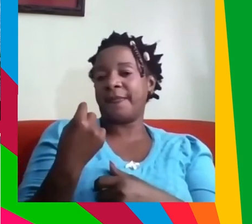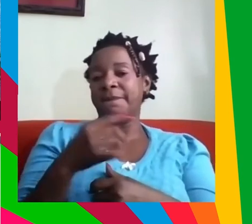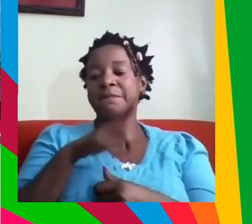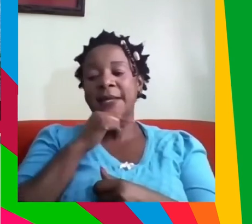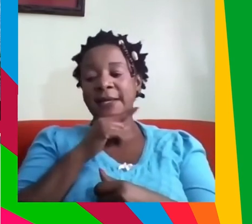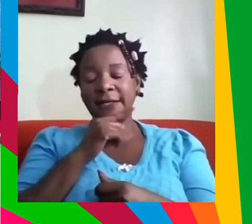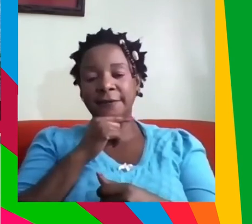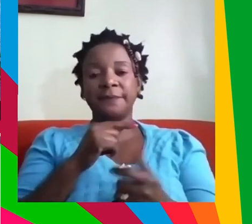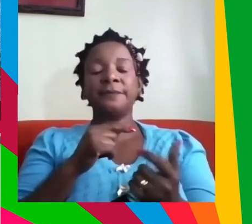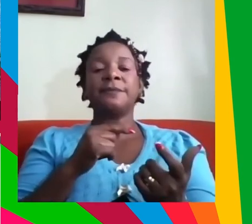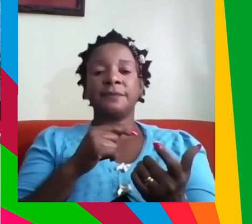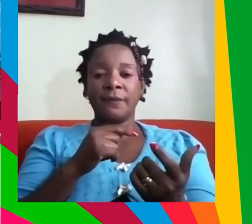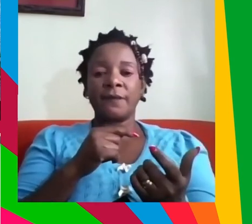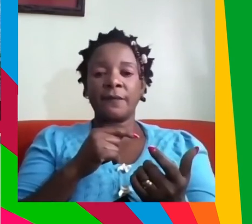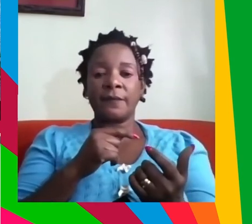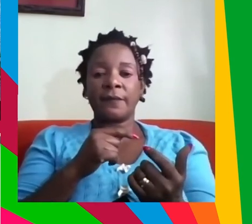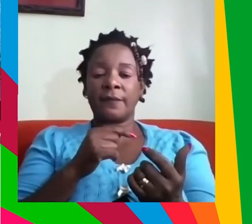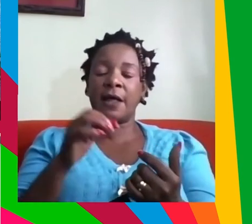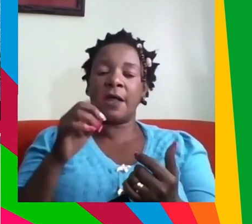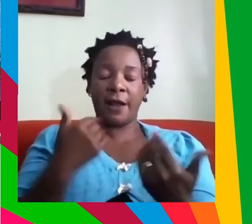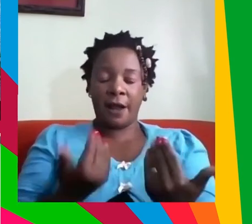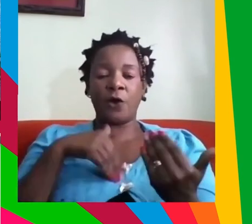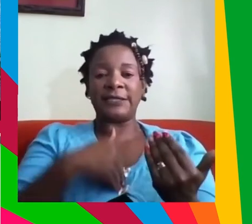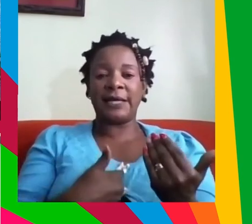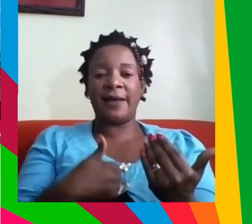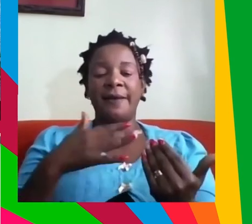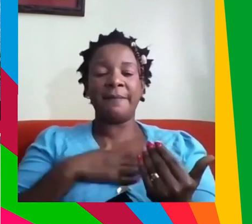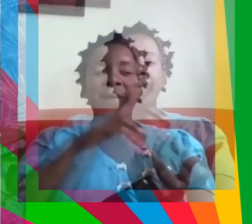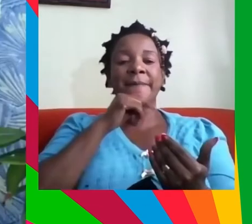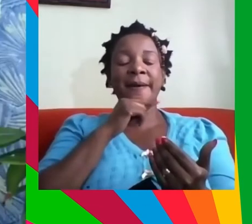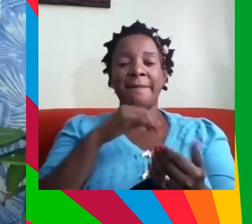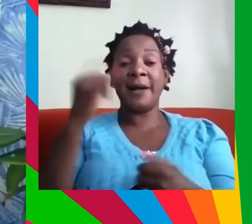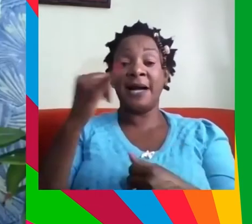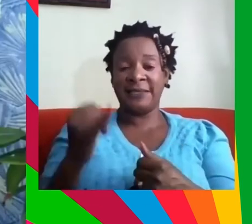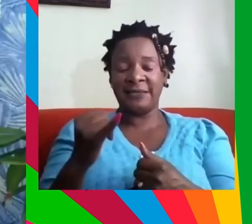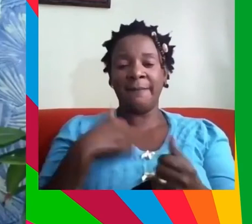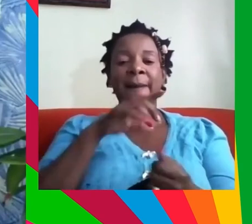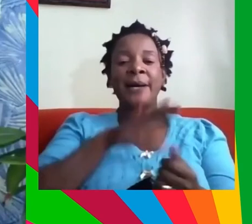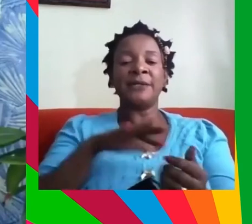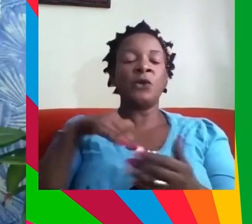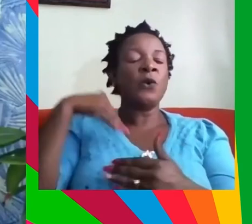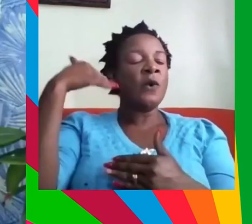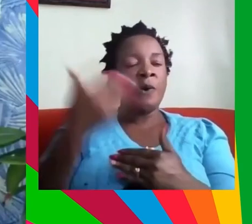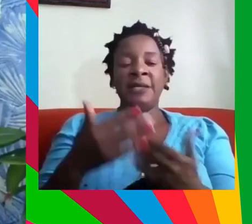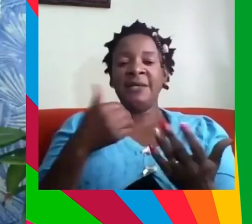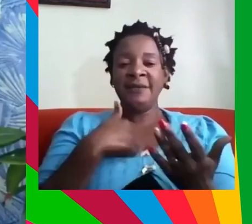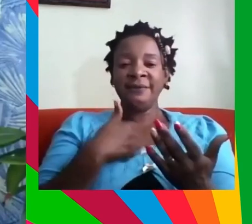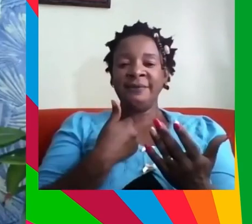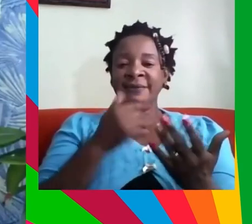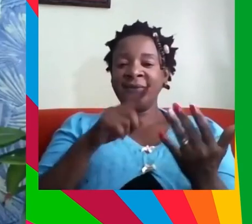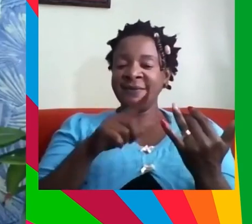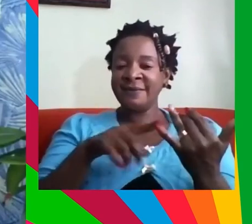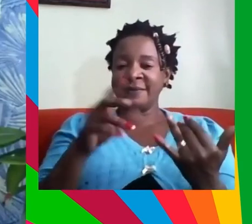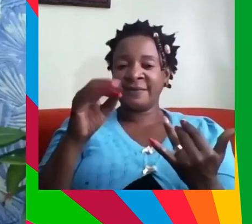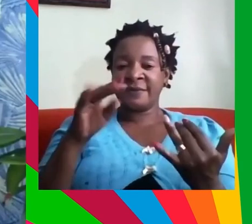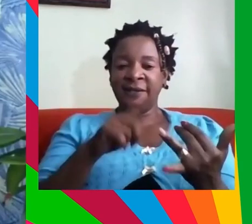an anesthesiologist, now retired. My mom is an artist. So my parents always offer these two perspectives. One is artistic, the other